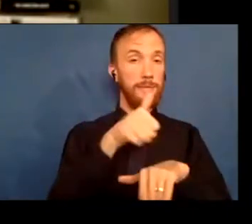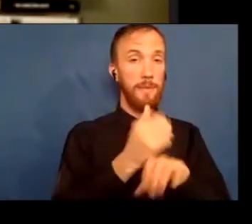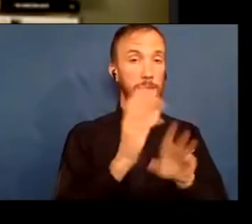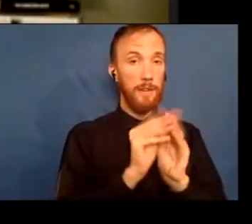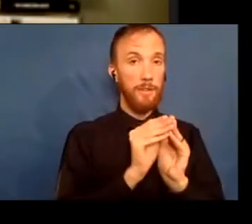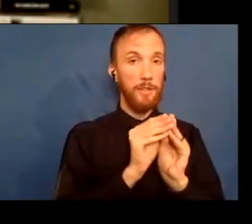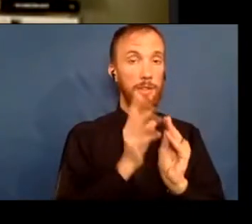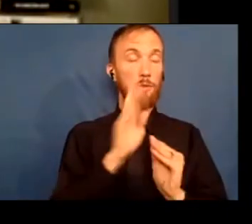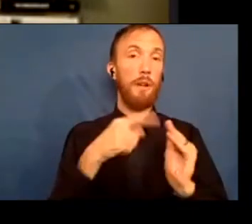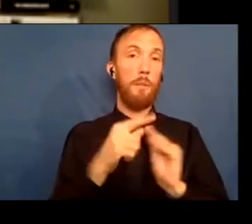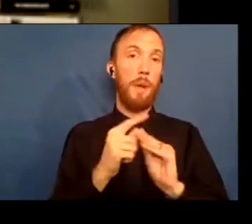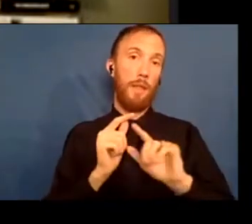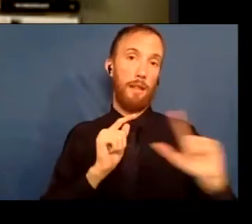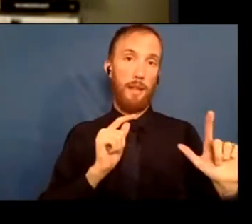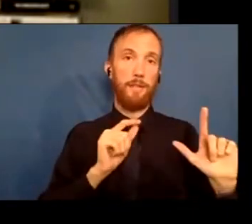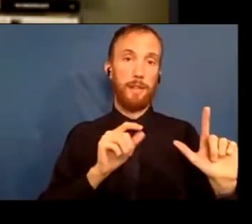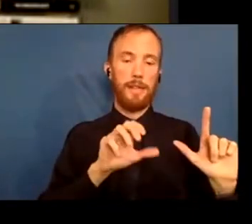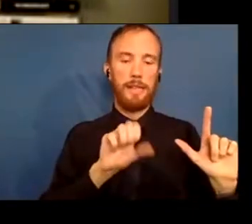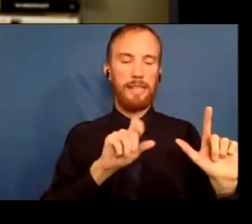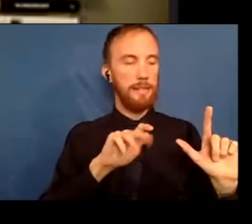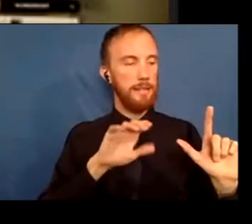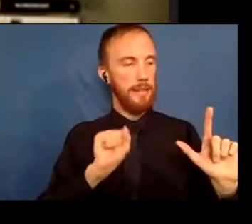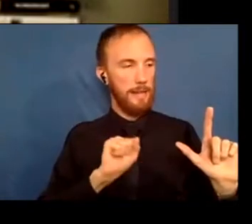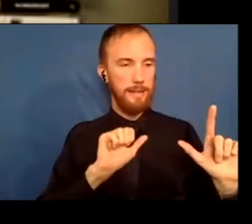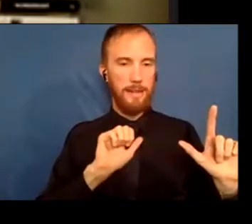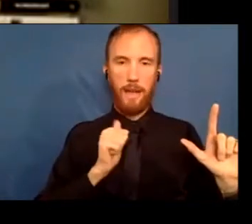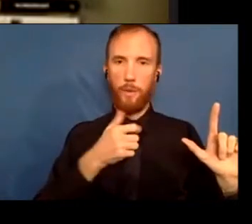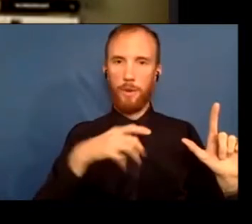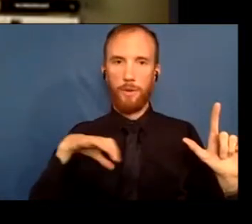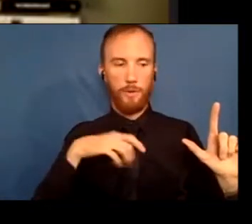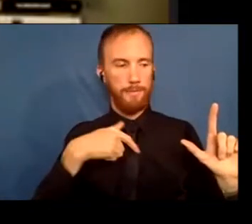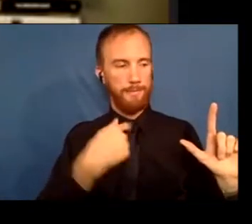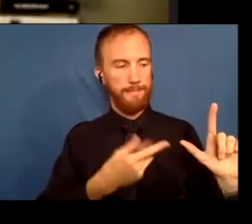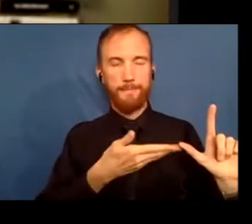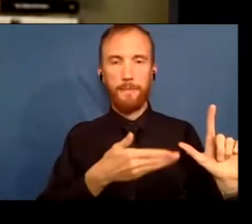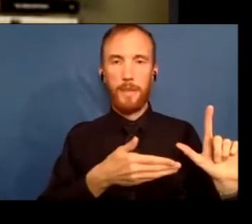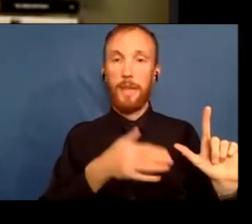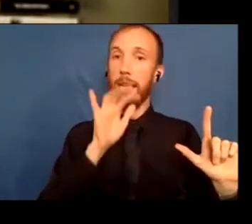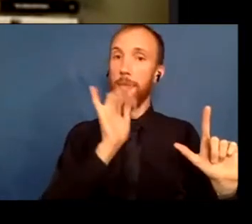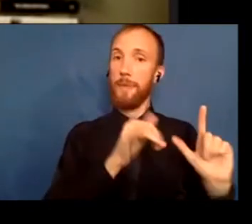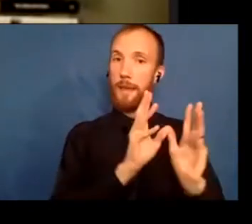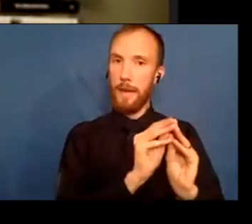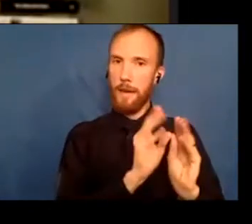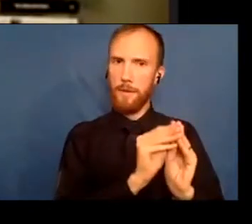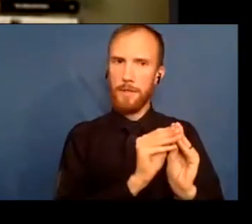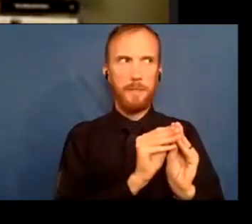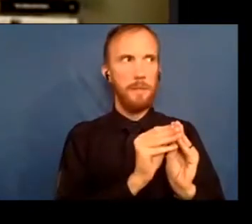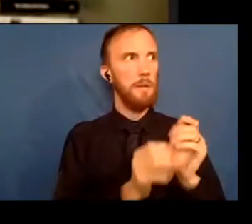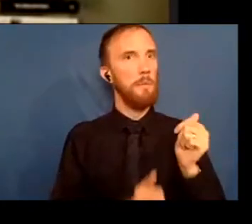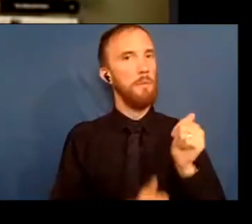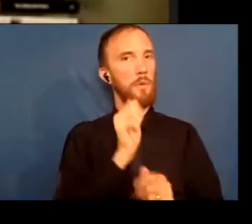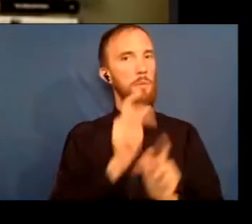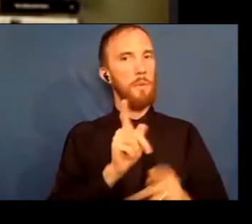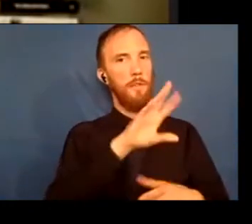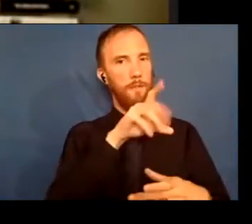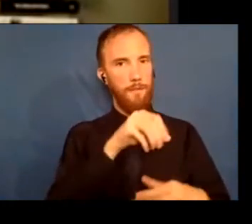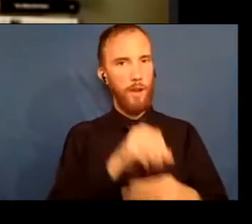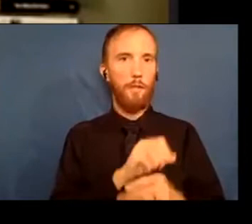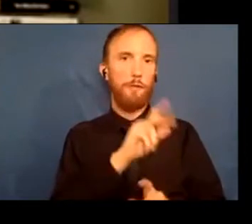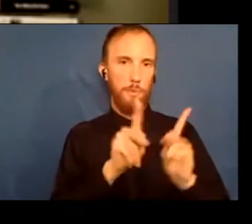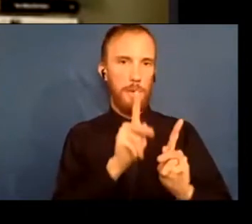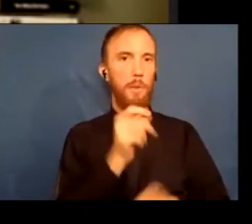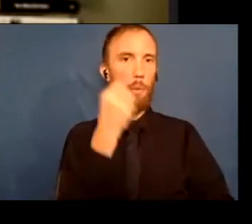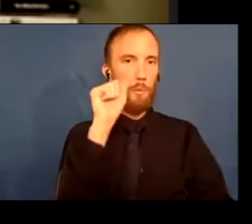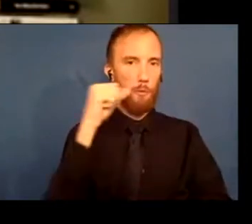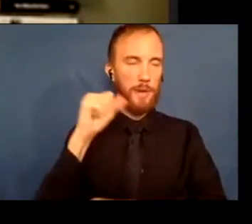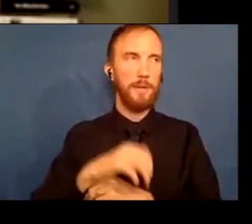At that conference, at that discussion of largely people's movements, one of the key things put on the